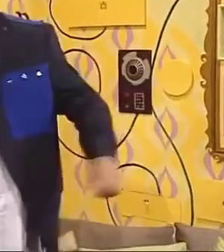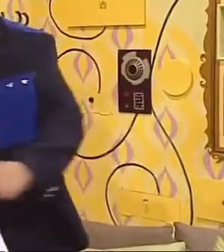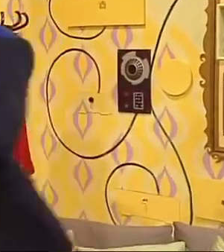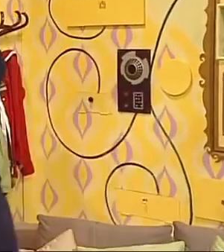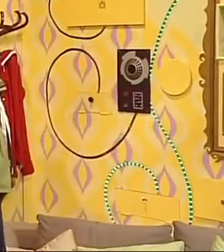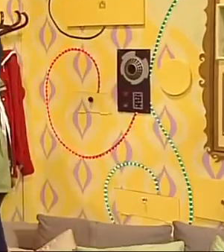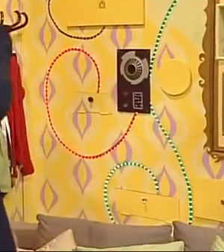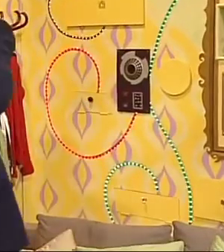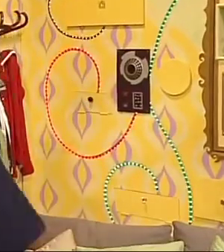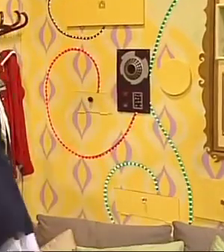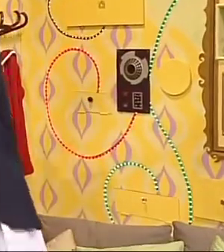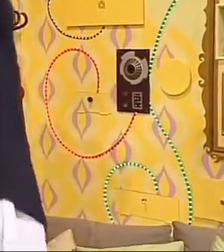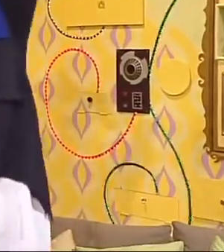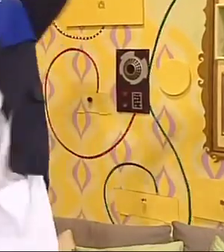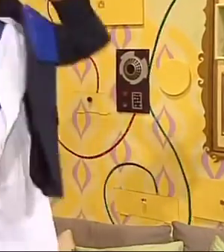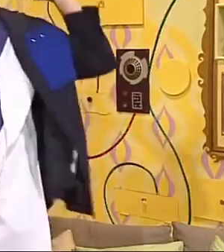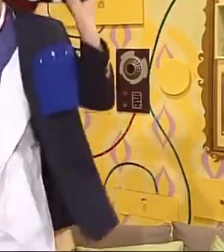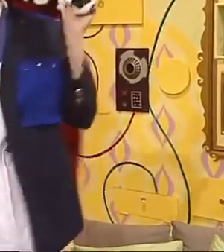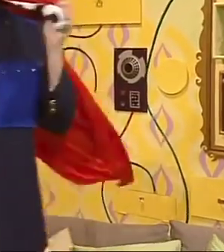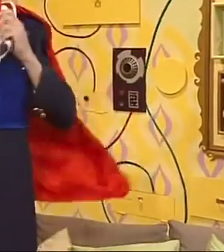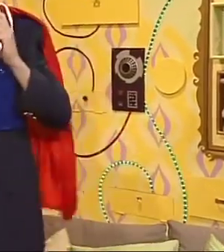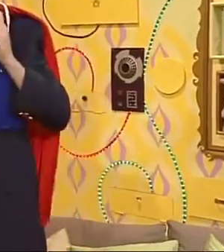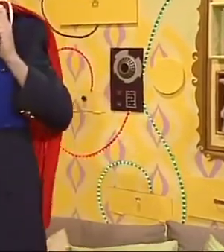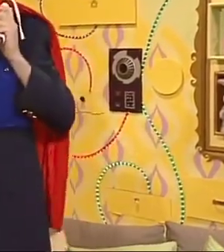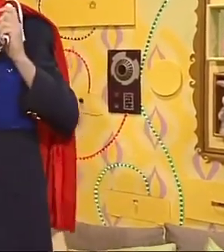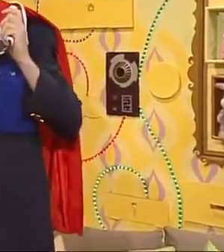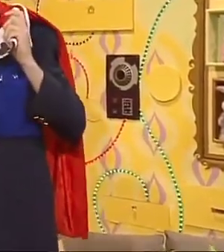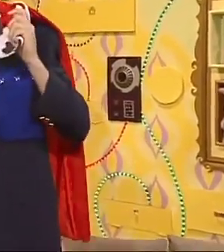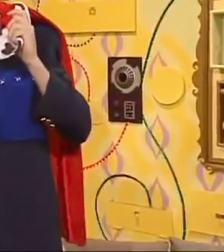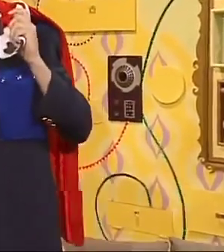problem. And a king. Well, I can't do all these jobs at once.